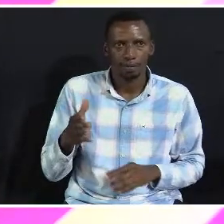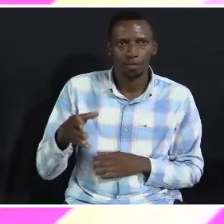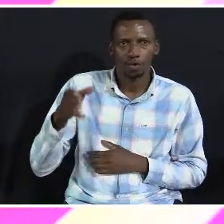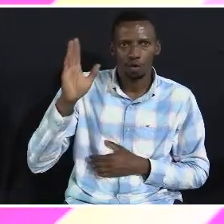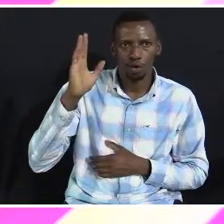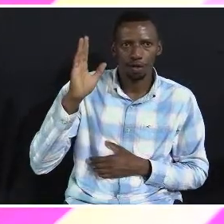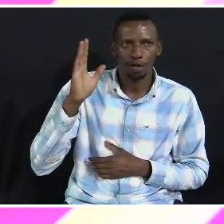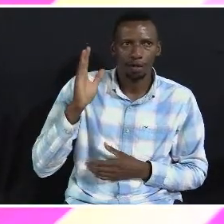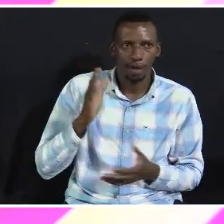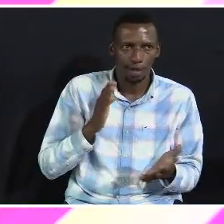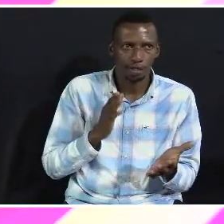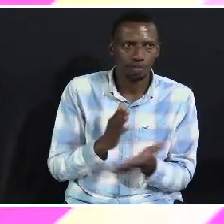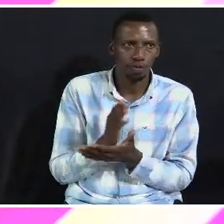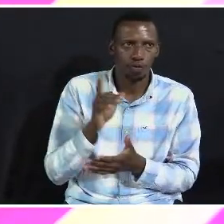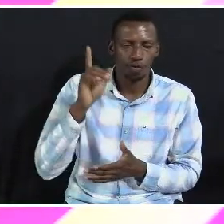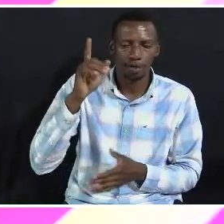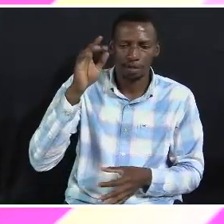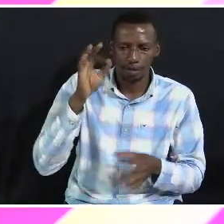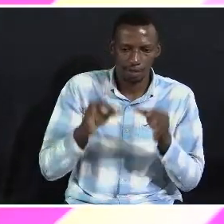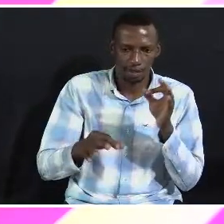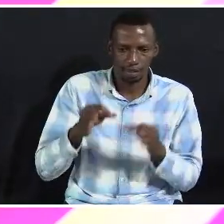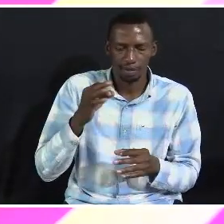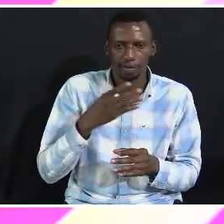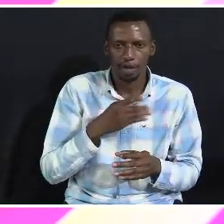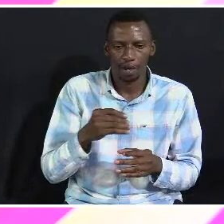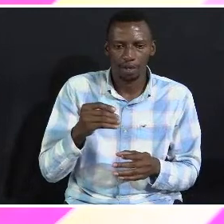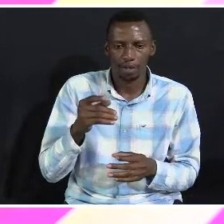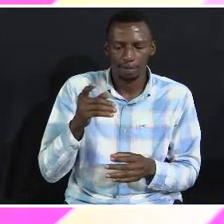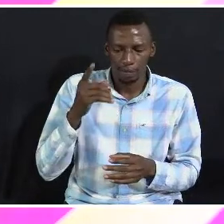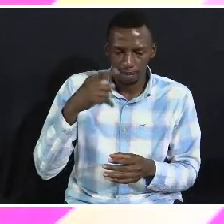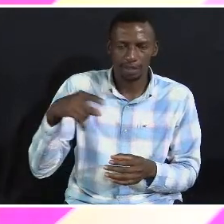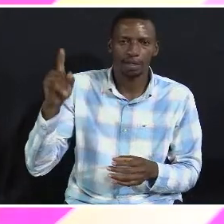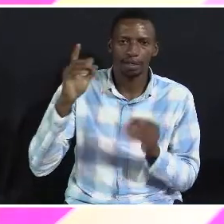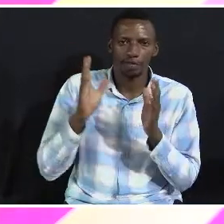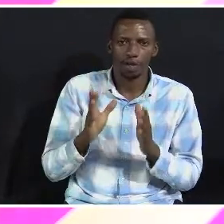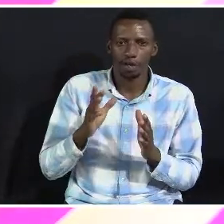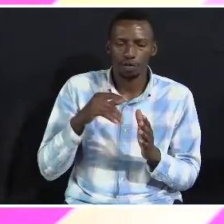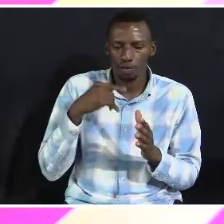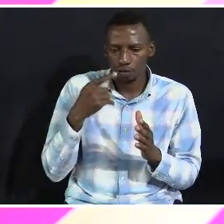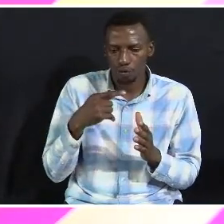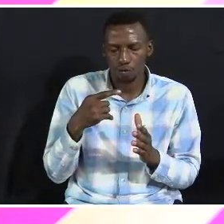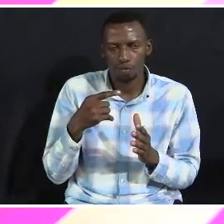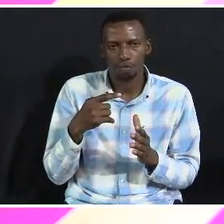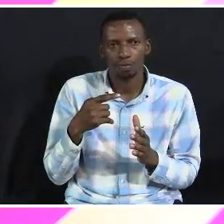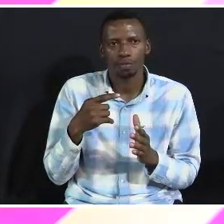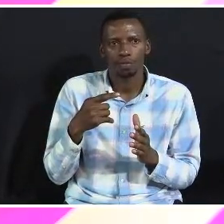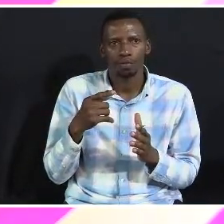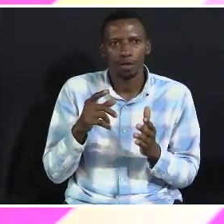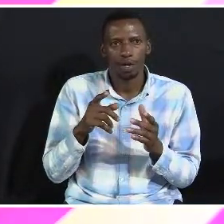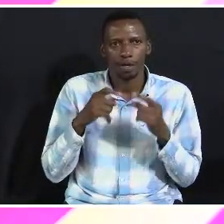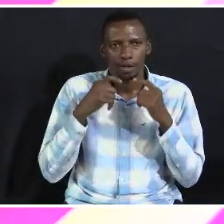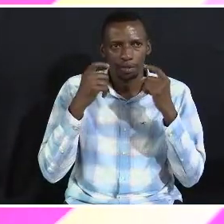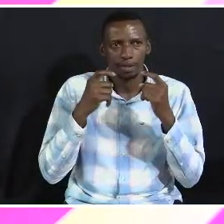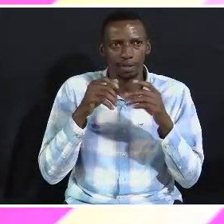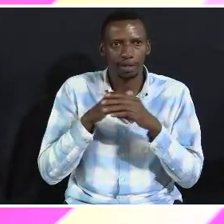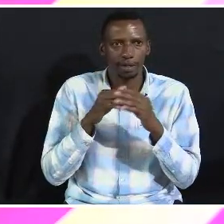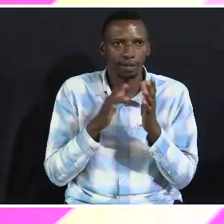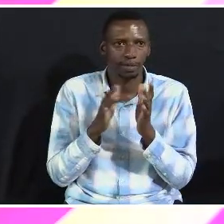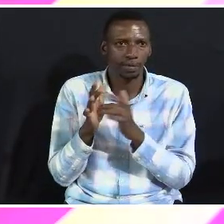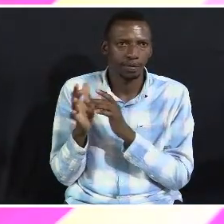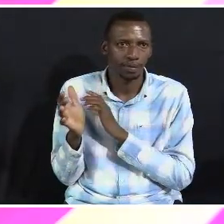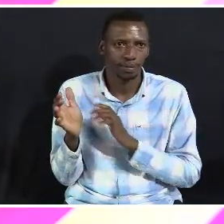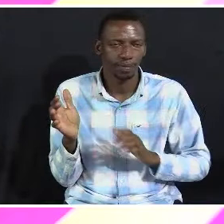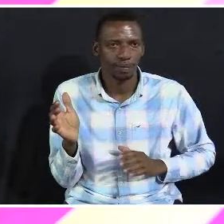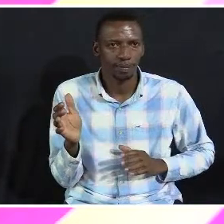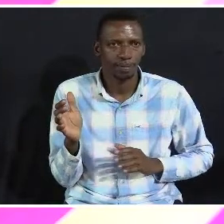proved that he is just and the justifier of the one who has faith in Jesus Christ. For God